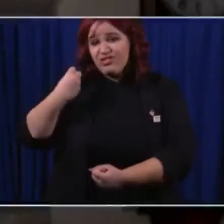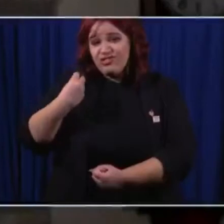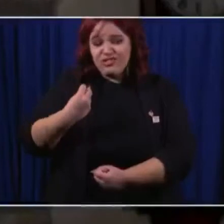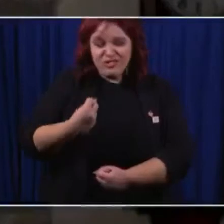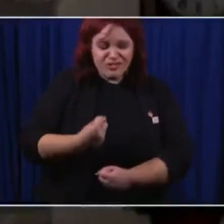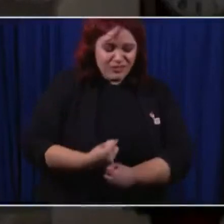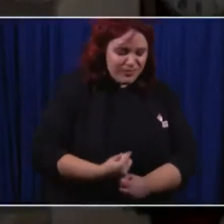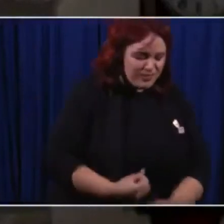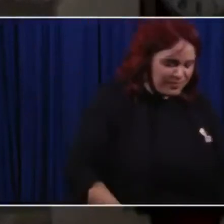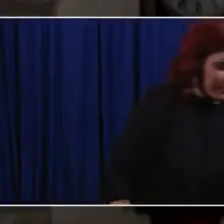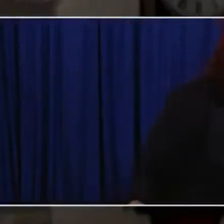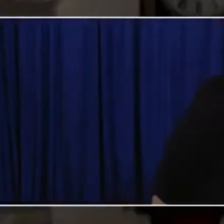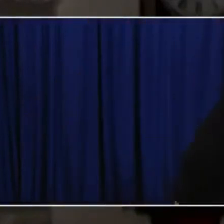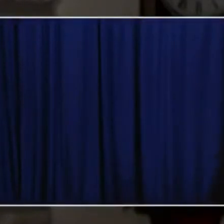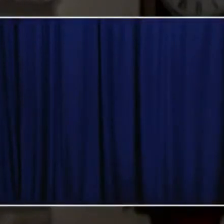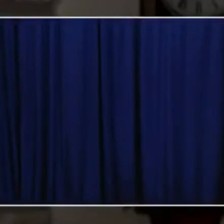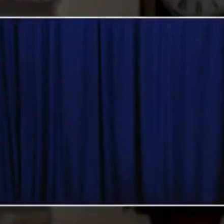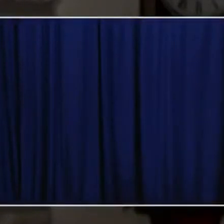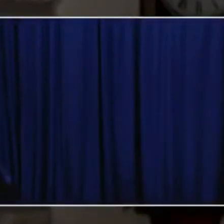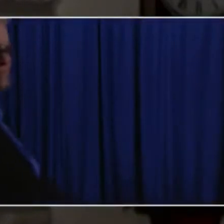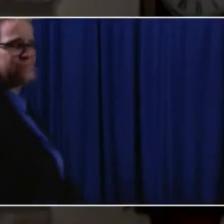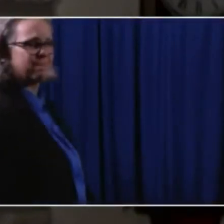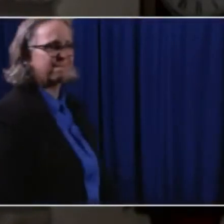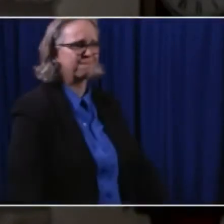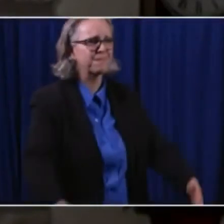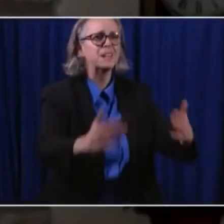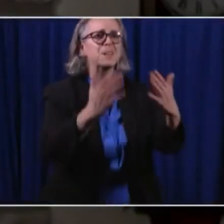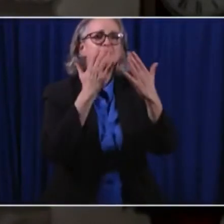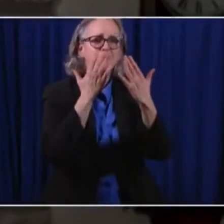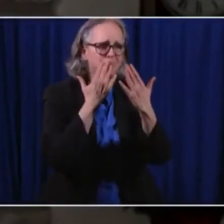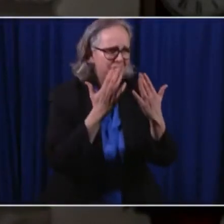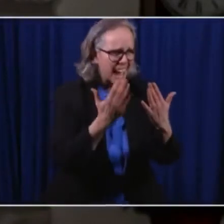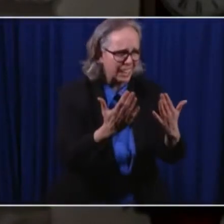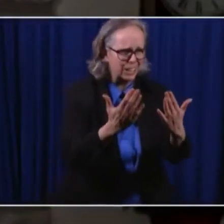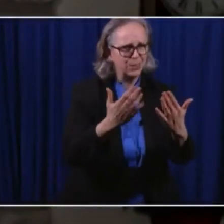Well, we want to thank Gary for that. That was lovely. Hope everybody has a